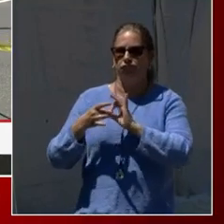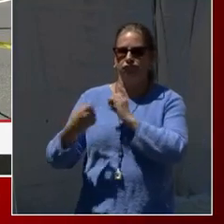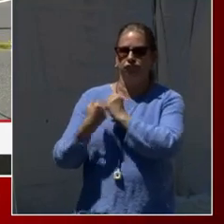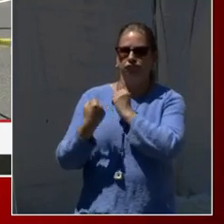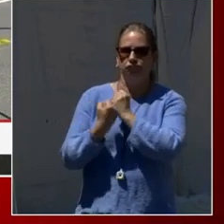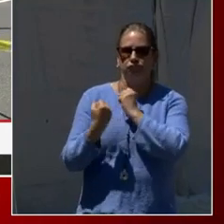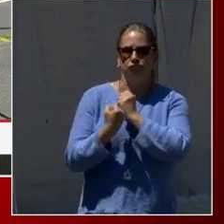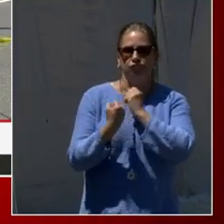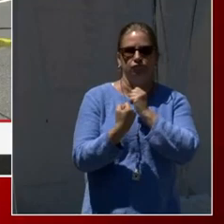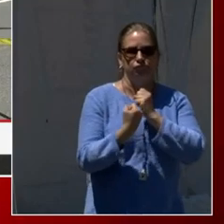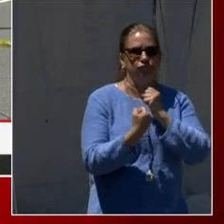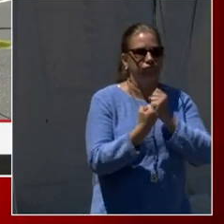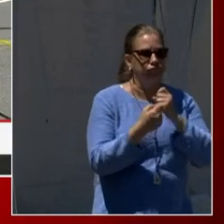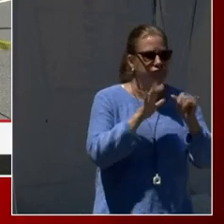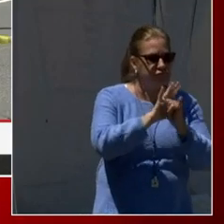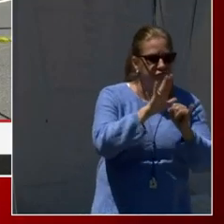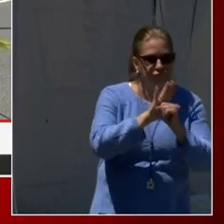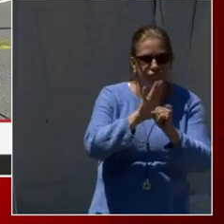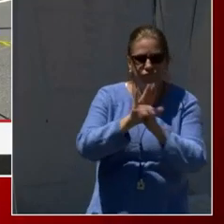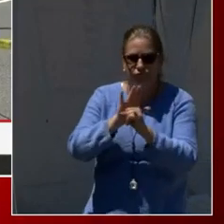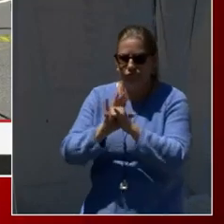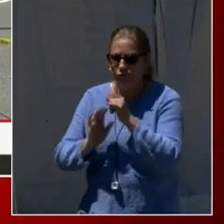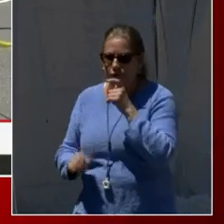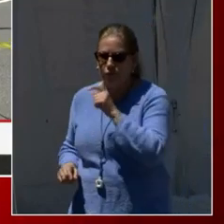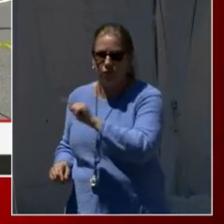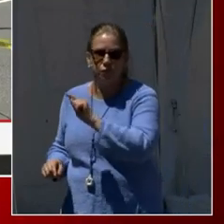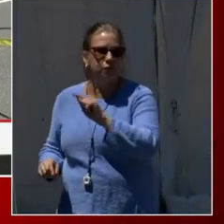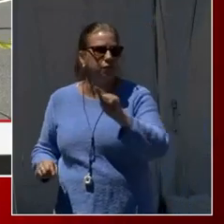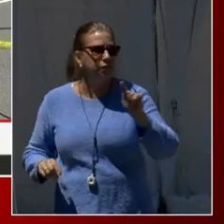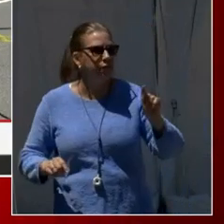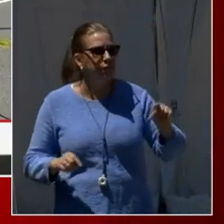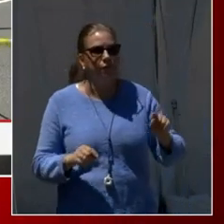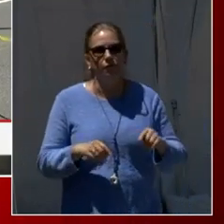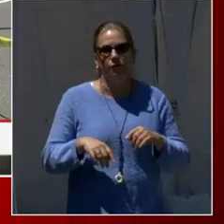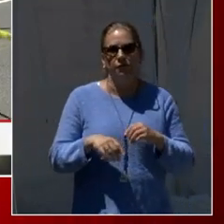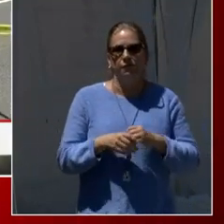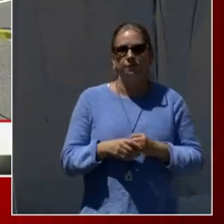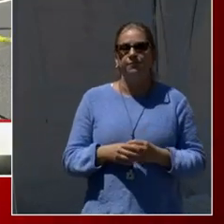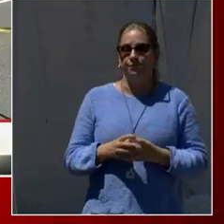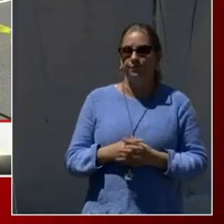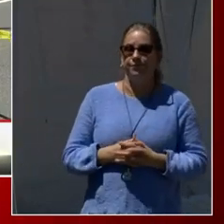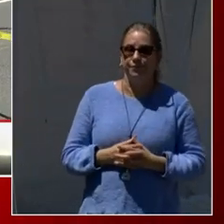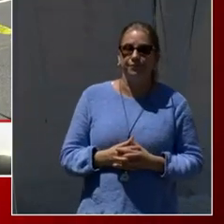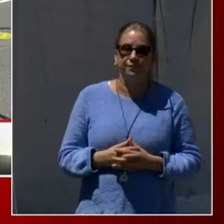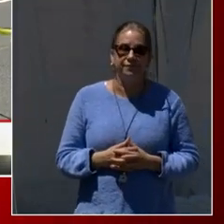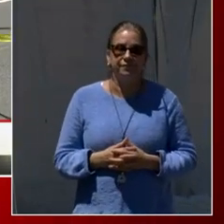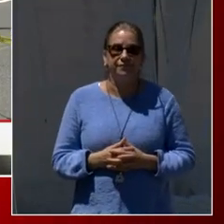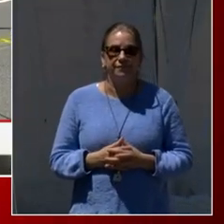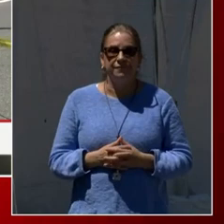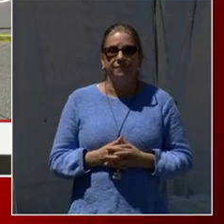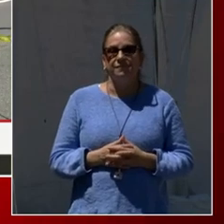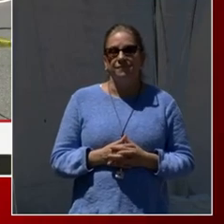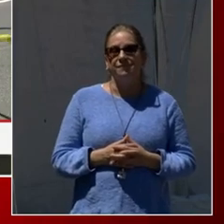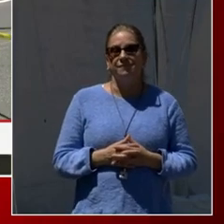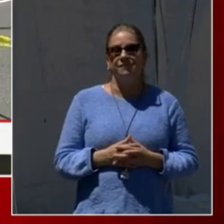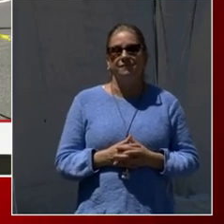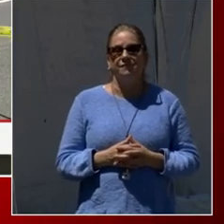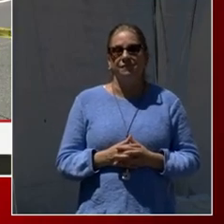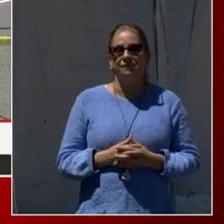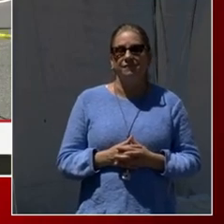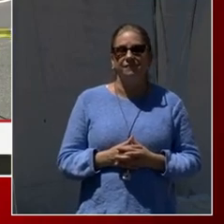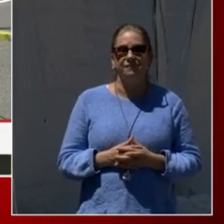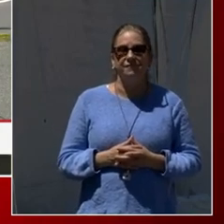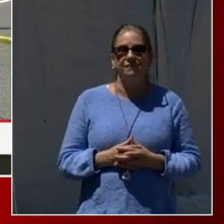that to inspire people to help us is that this will give us potentially valuable